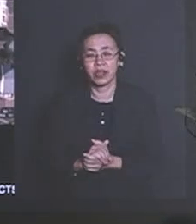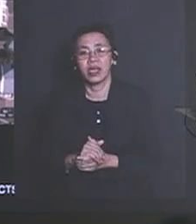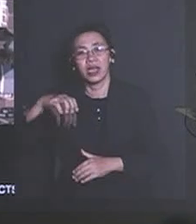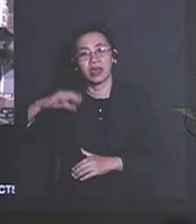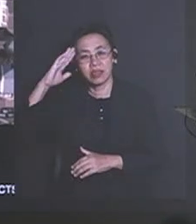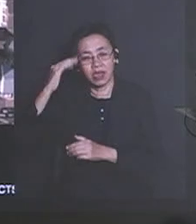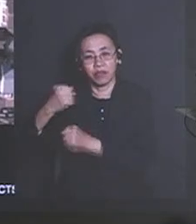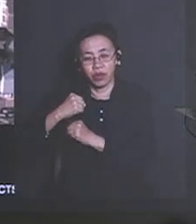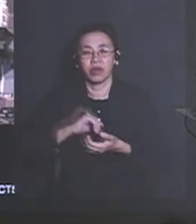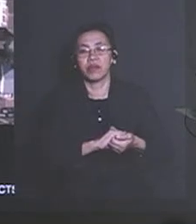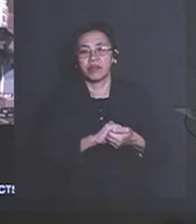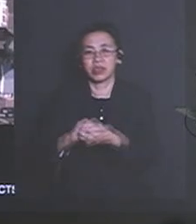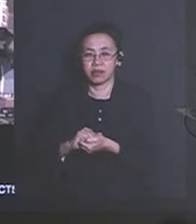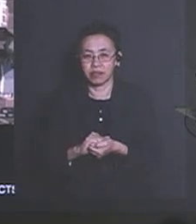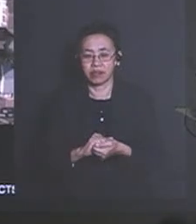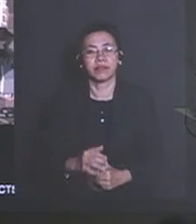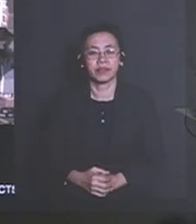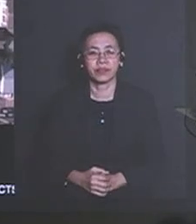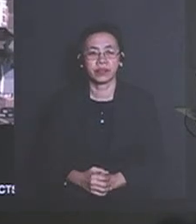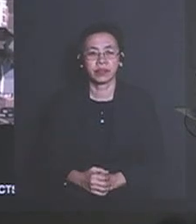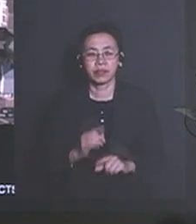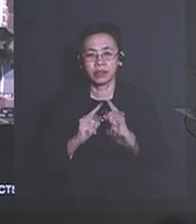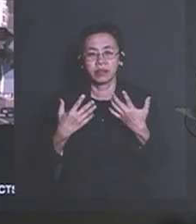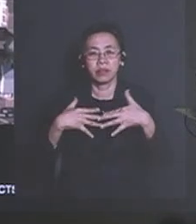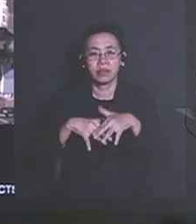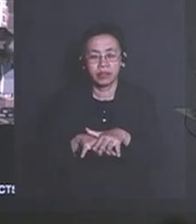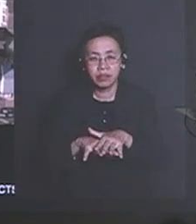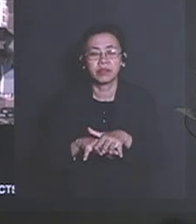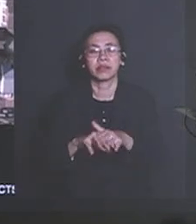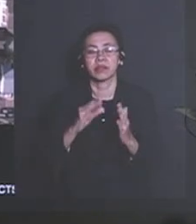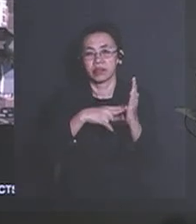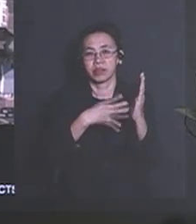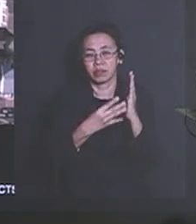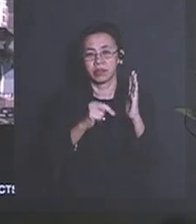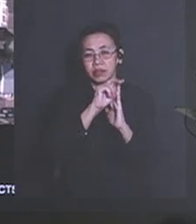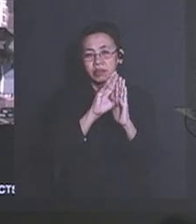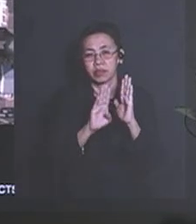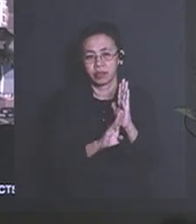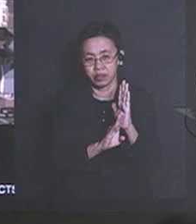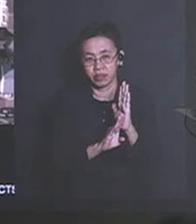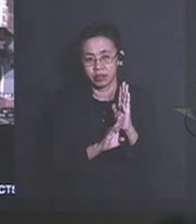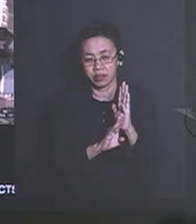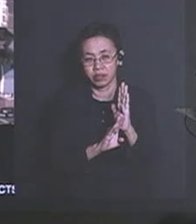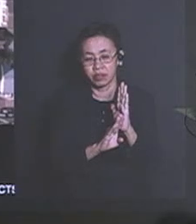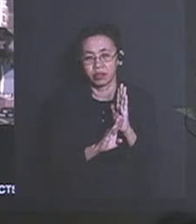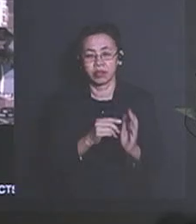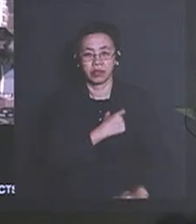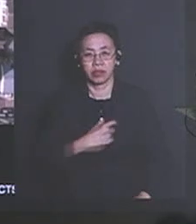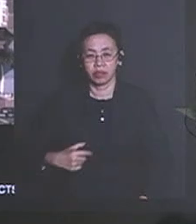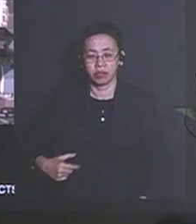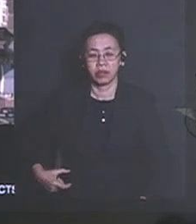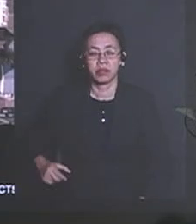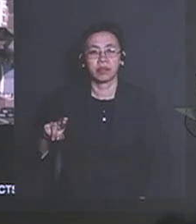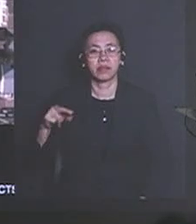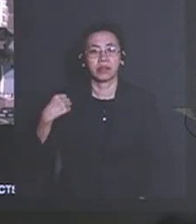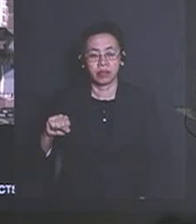Rama X's royal policy to create the better living condition for people who are disadvantaged in central province of